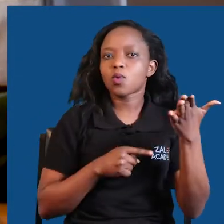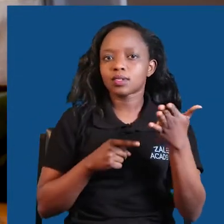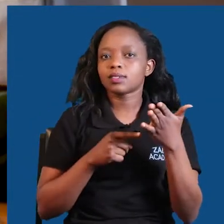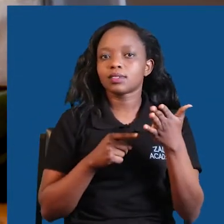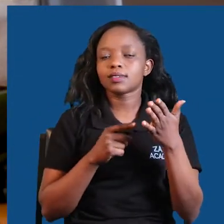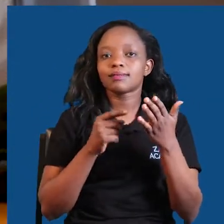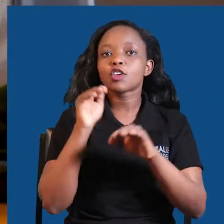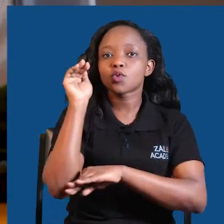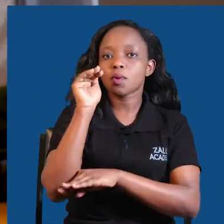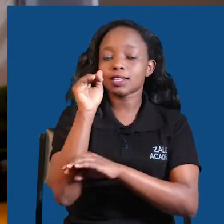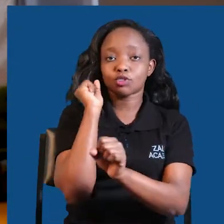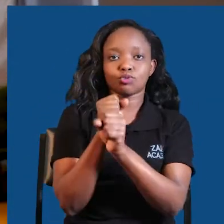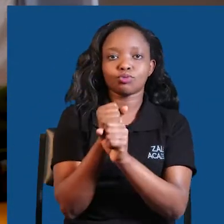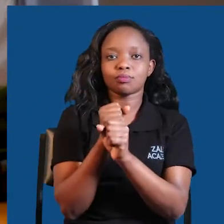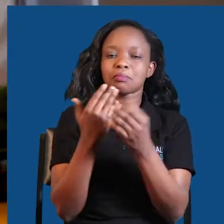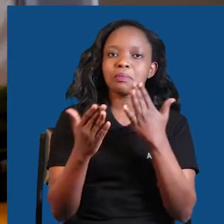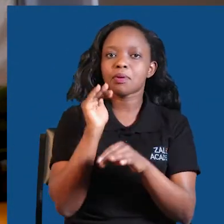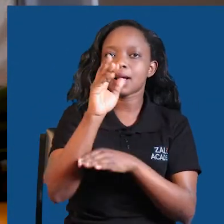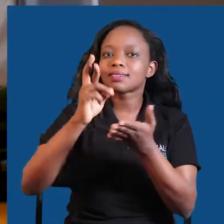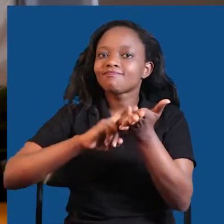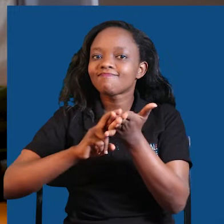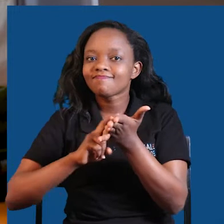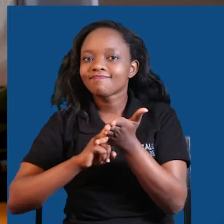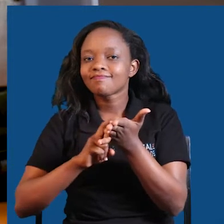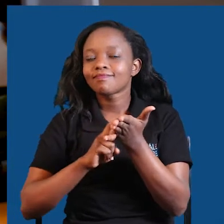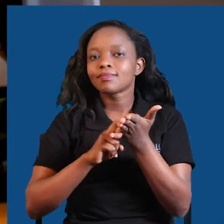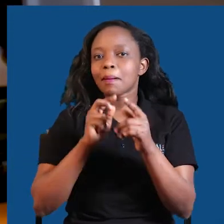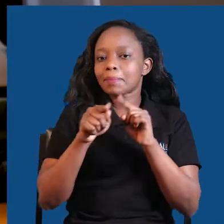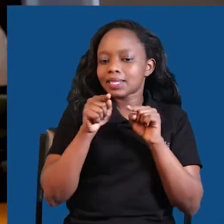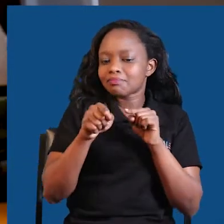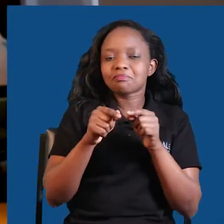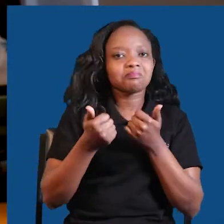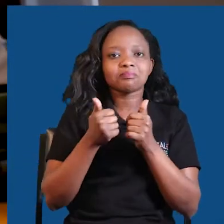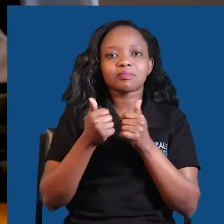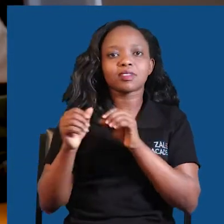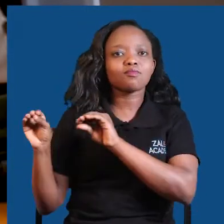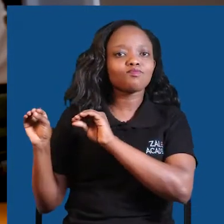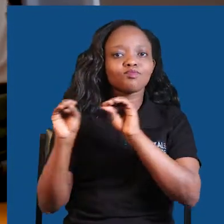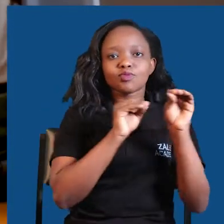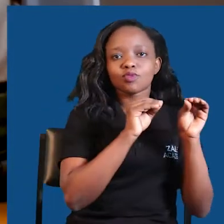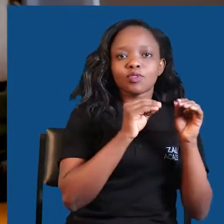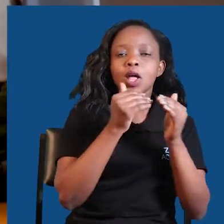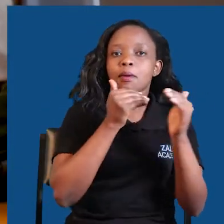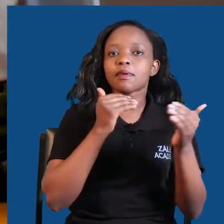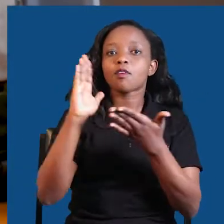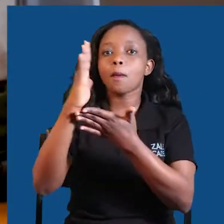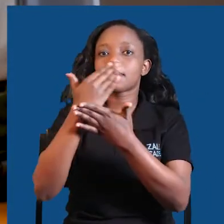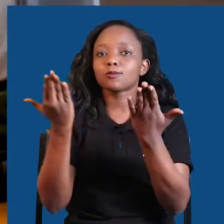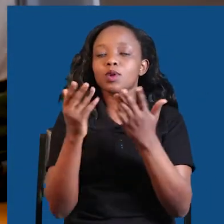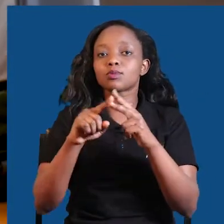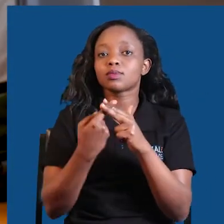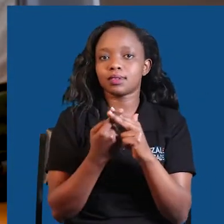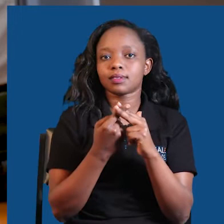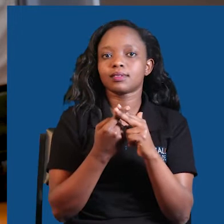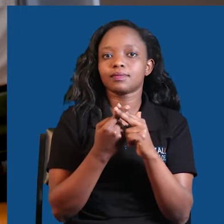give you what you're actually requesting it to do. Maybe you tell it to log in. Instead of logging in, it redirects you back to the initial